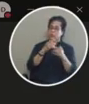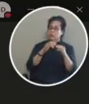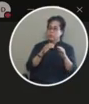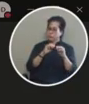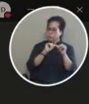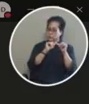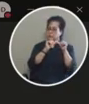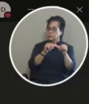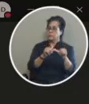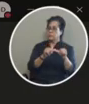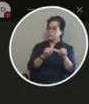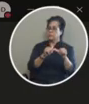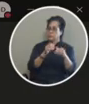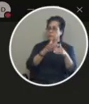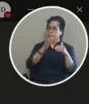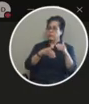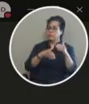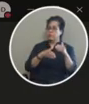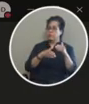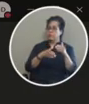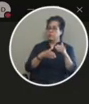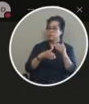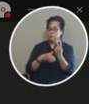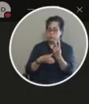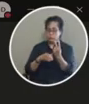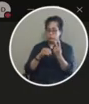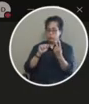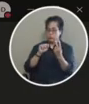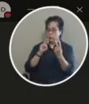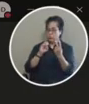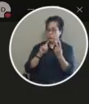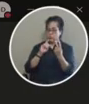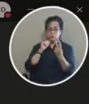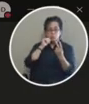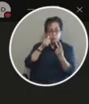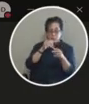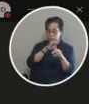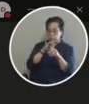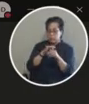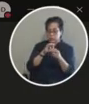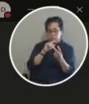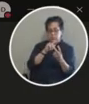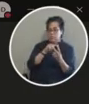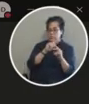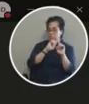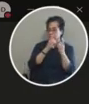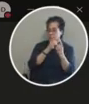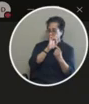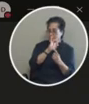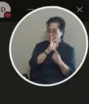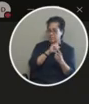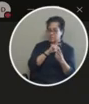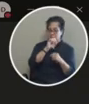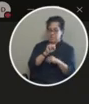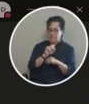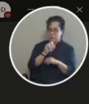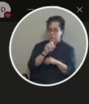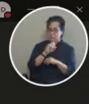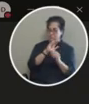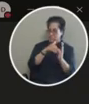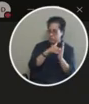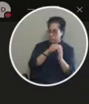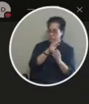to continue to be completed. There's 2 awards that will be considered tomorrow. One of them is District 8, the South Central Phase